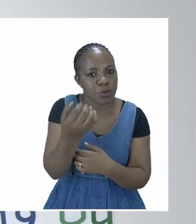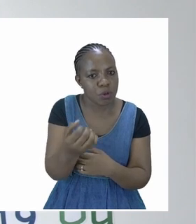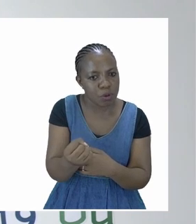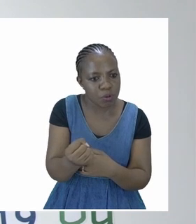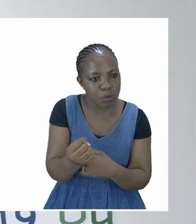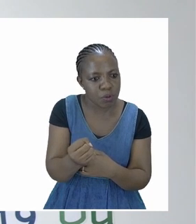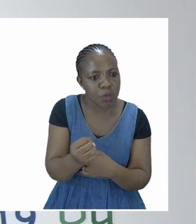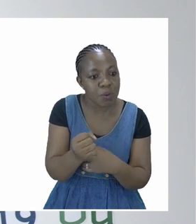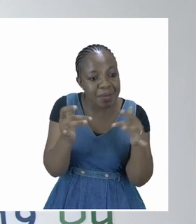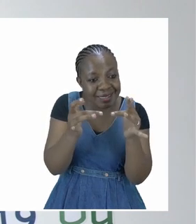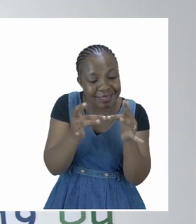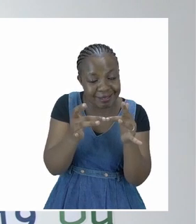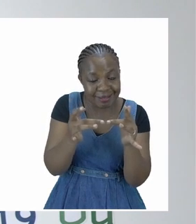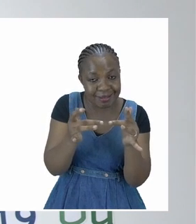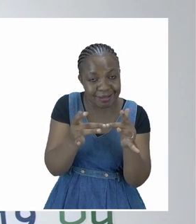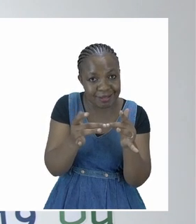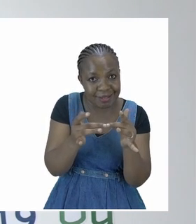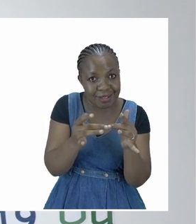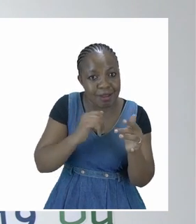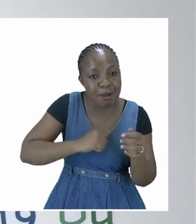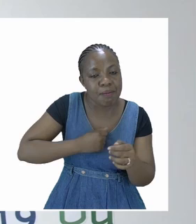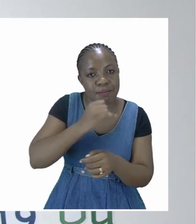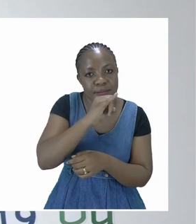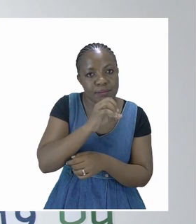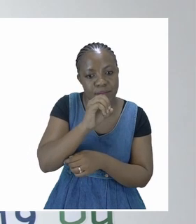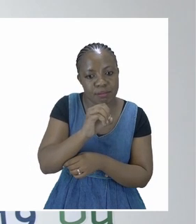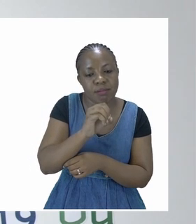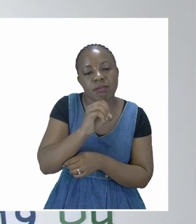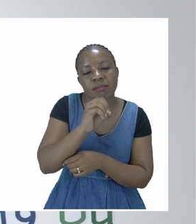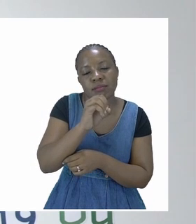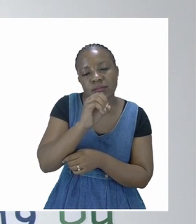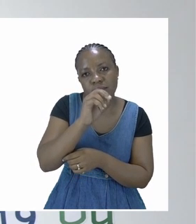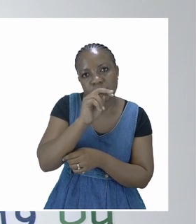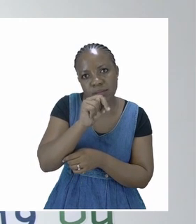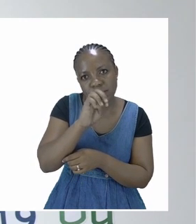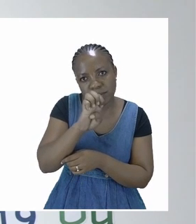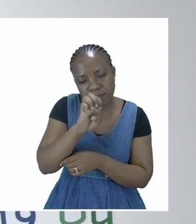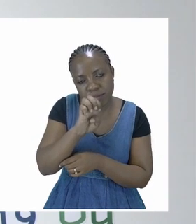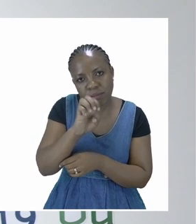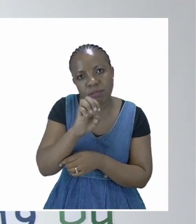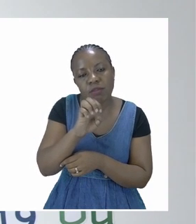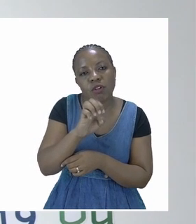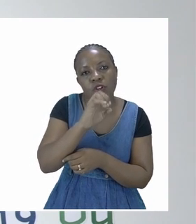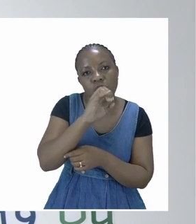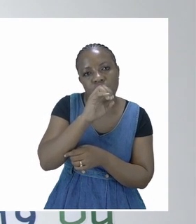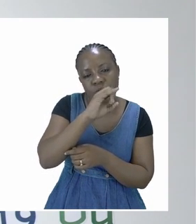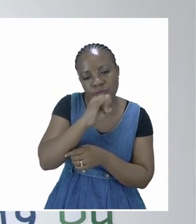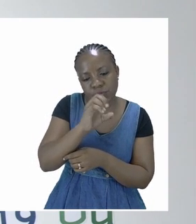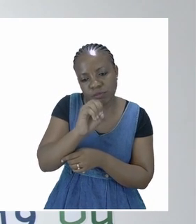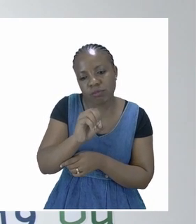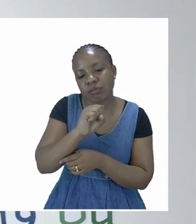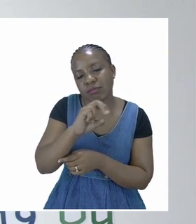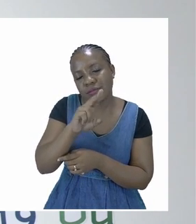our online platforms, MyZone and Zoshi Facebook pages, and in addition,